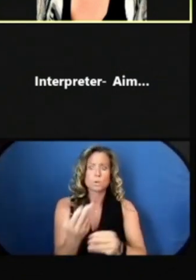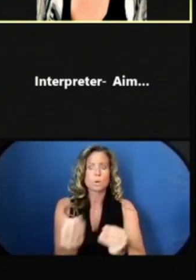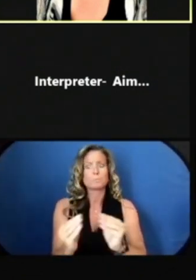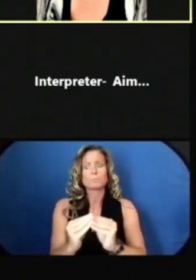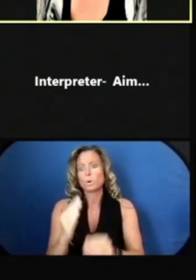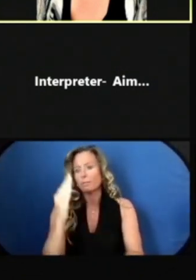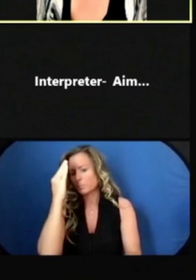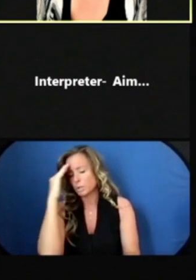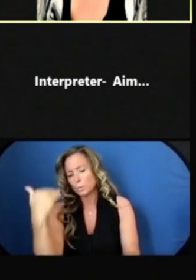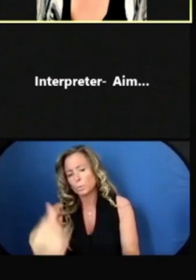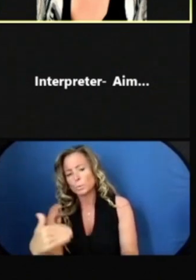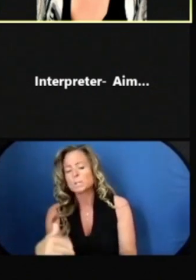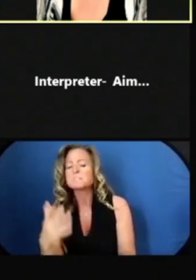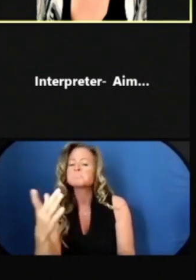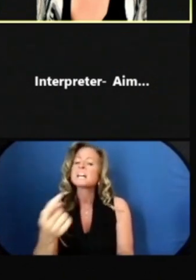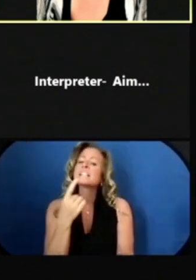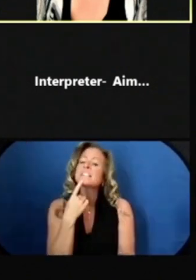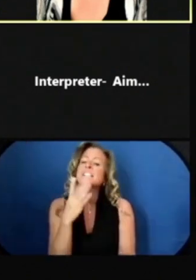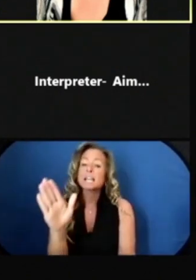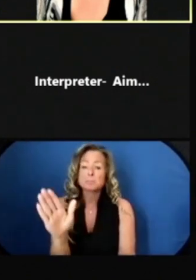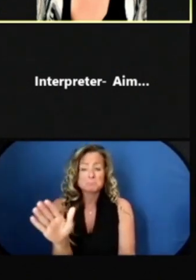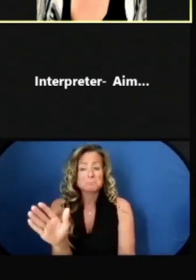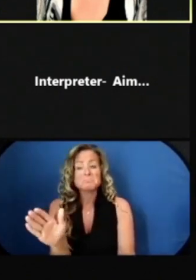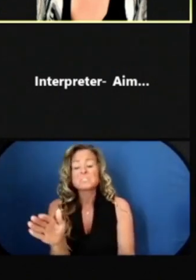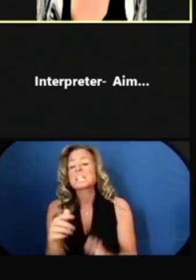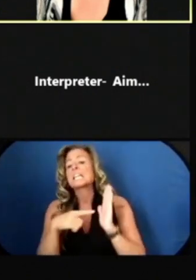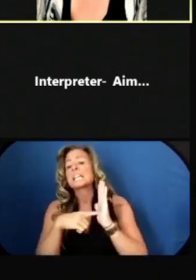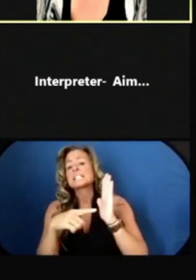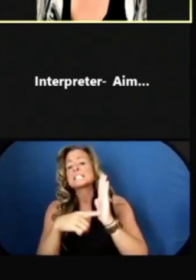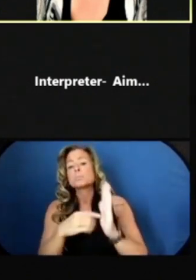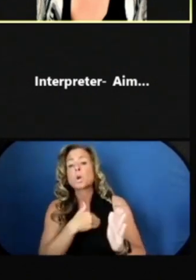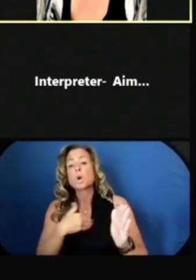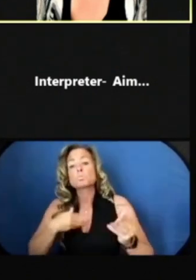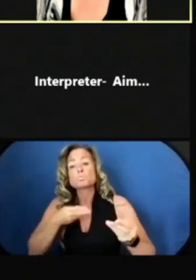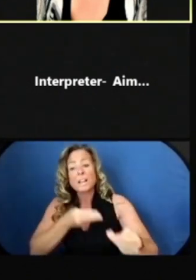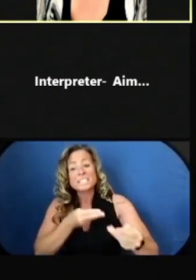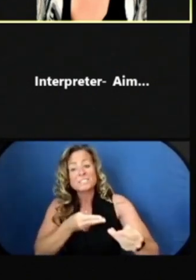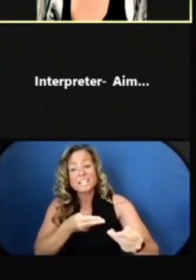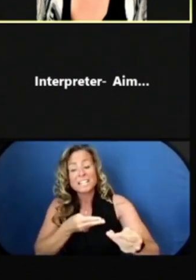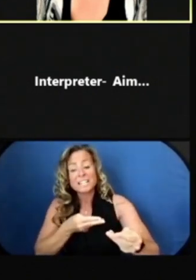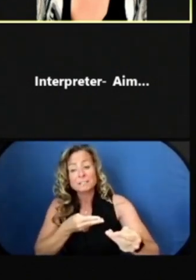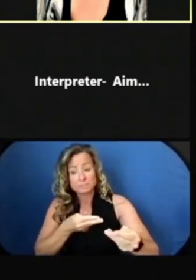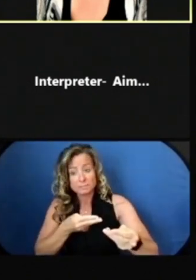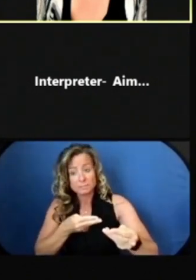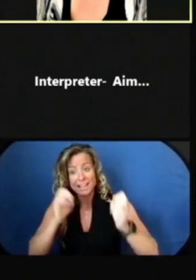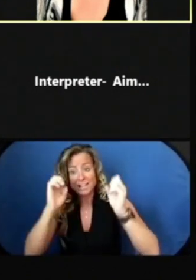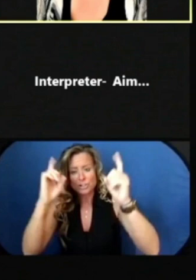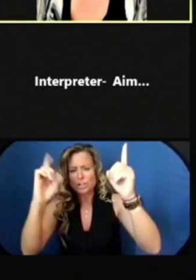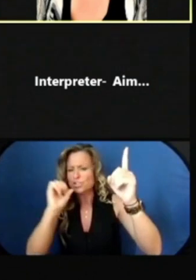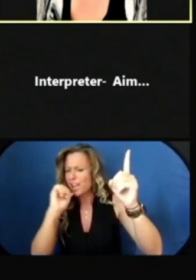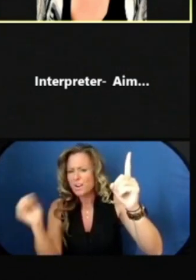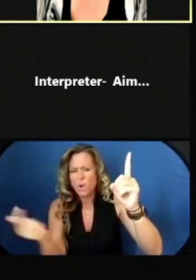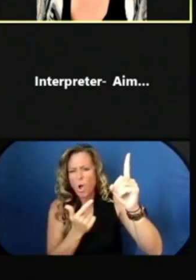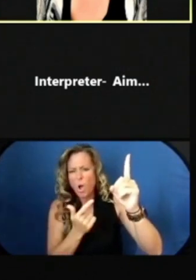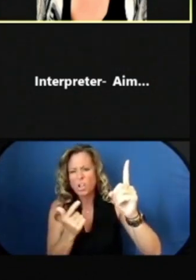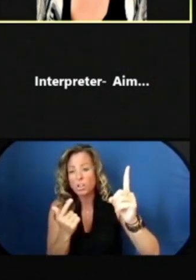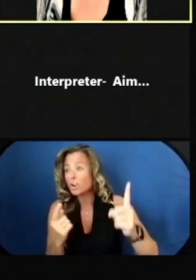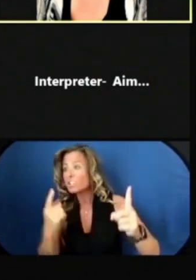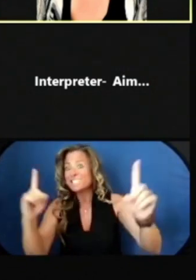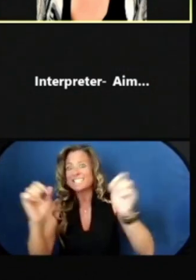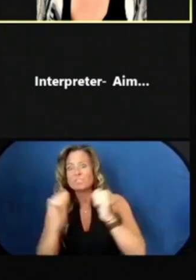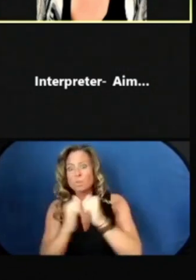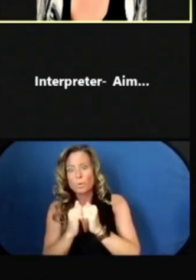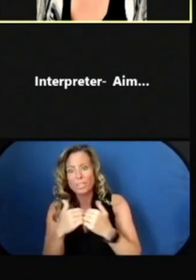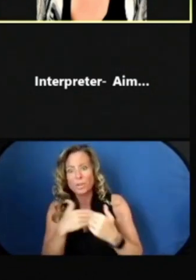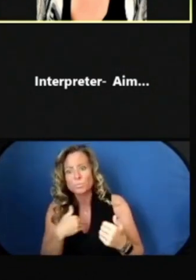with. So consider breastfeeding education. Not everyone is successful at breastfeeding. And I've seen